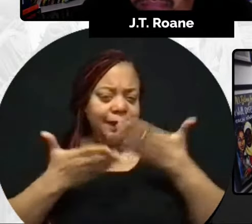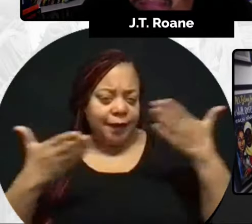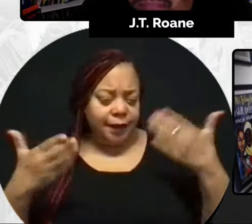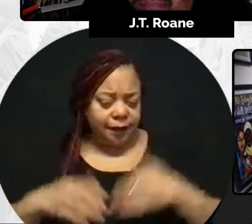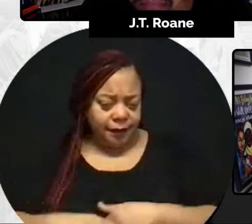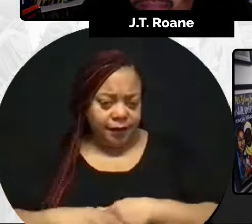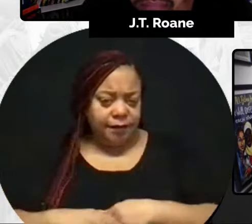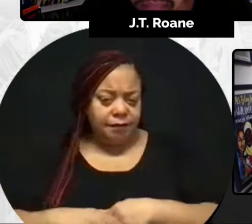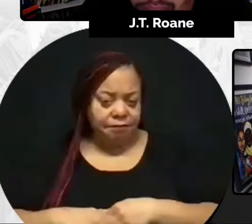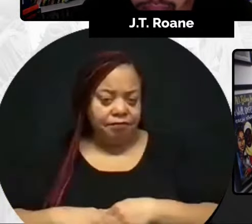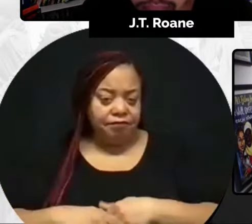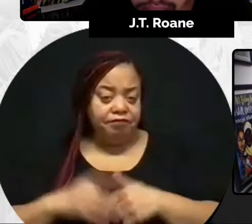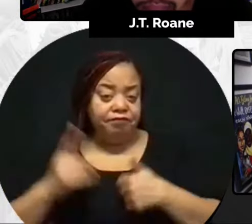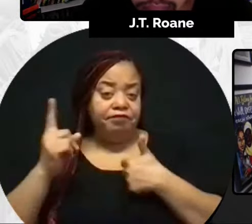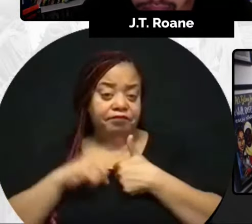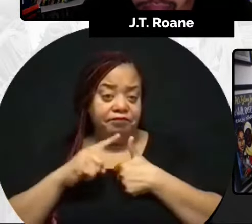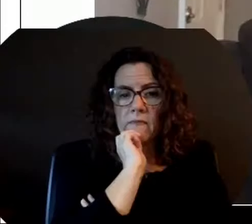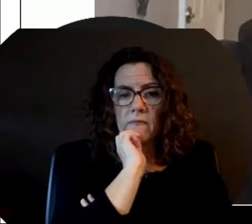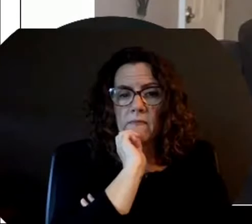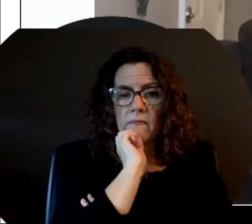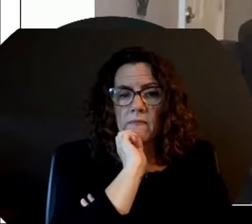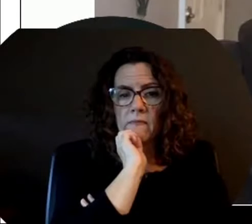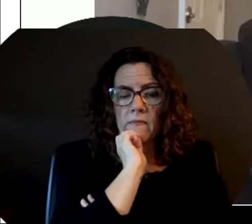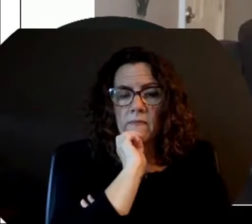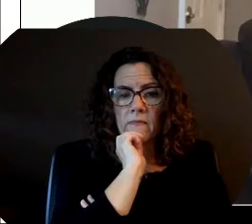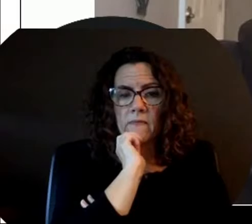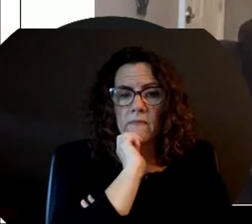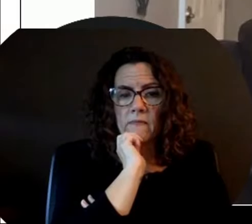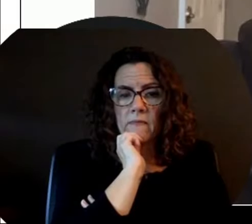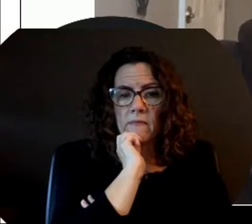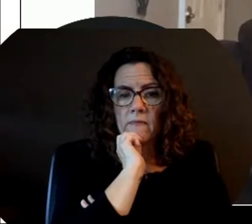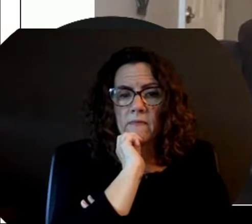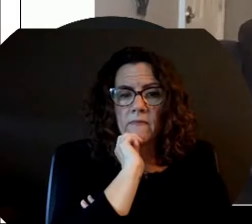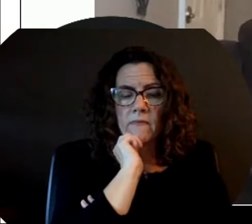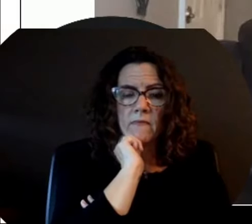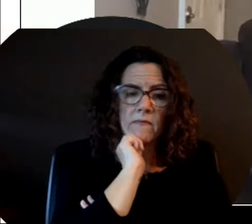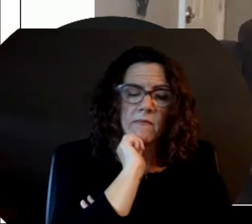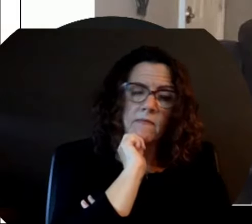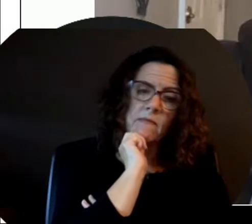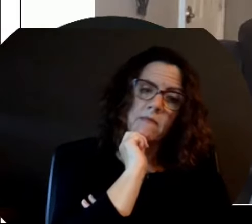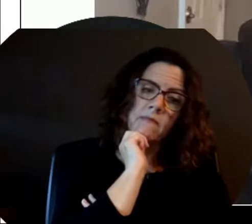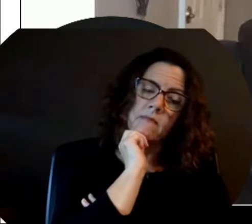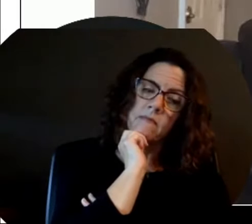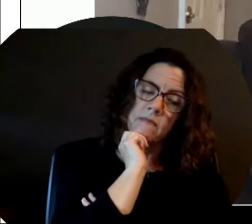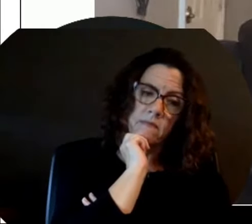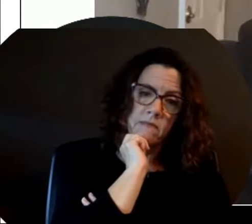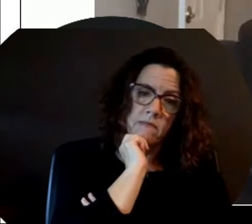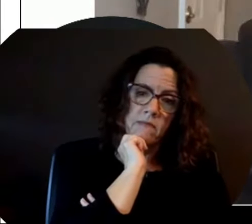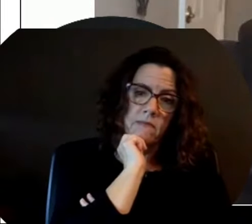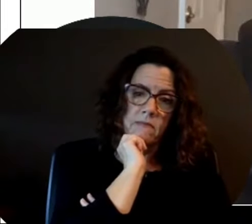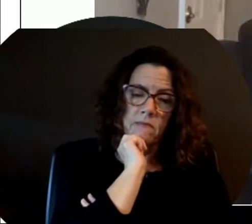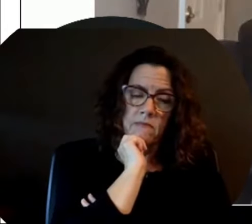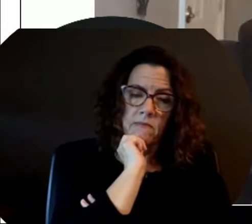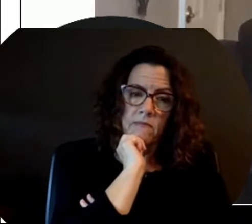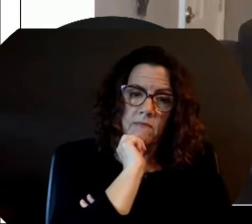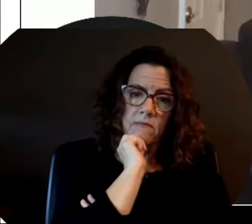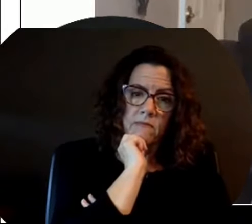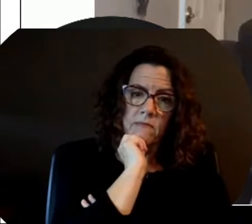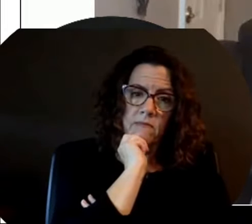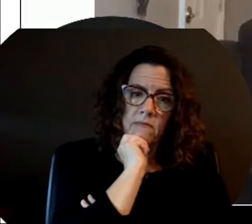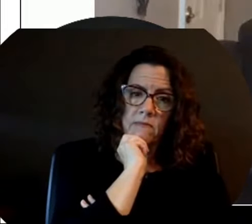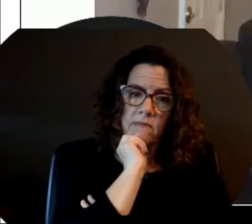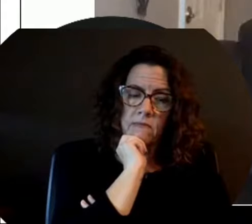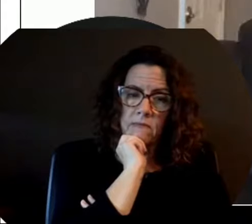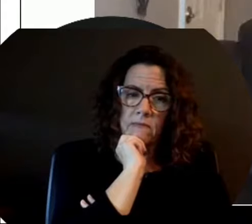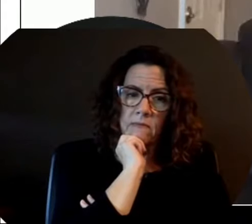the bottoms? Is what I wrote down as my notes, because I was thinking about that. I was like, to be honest, as someone who's been organizing for over a decade at